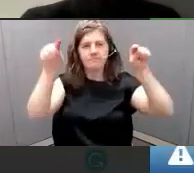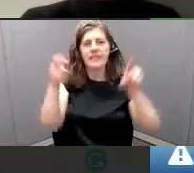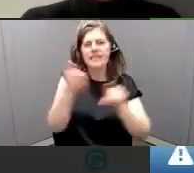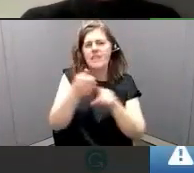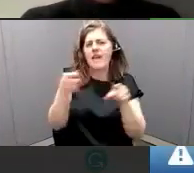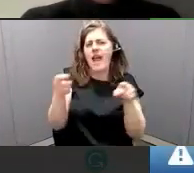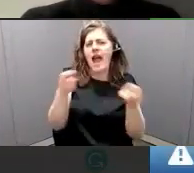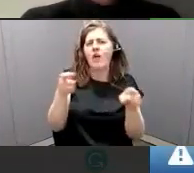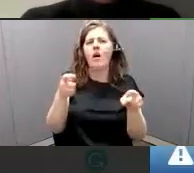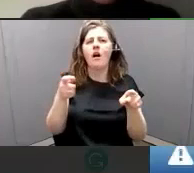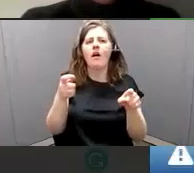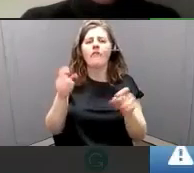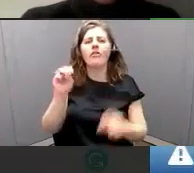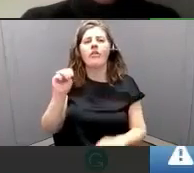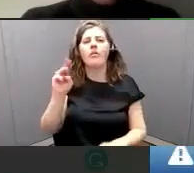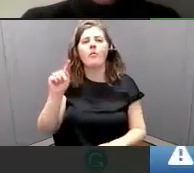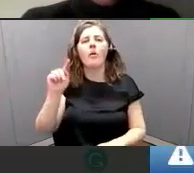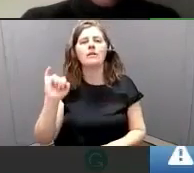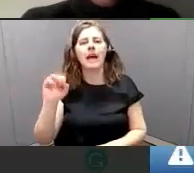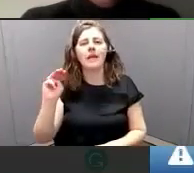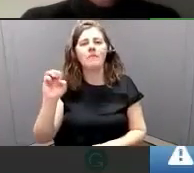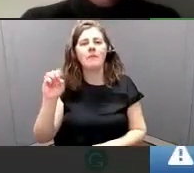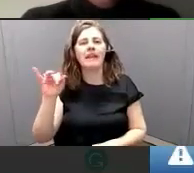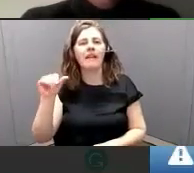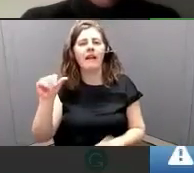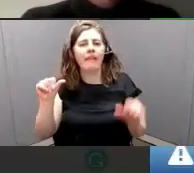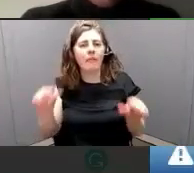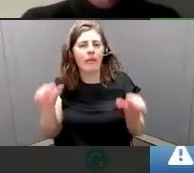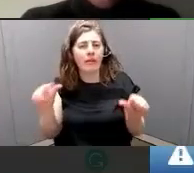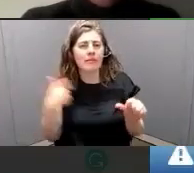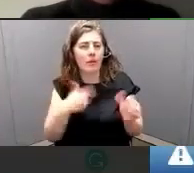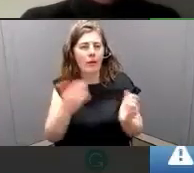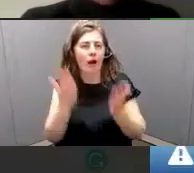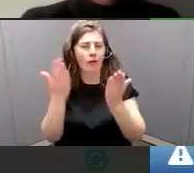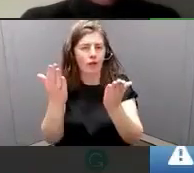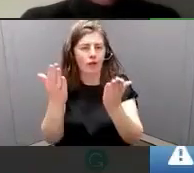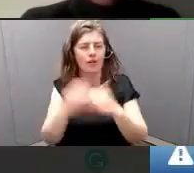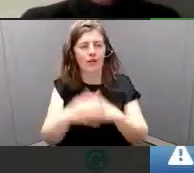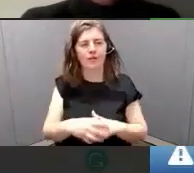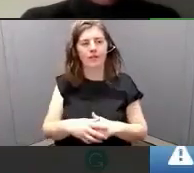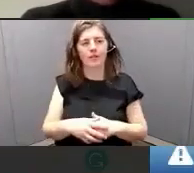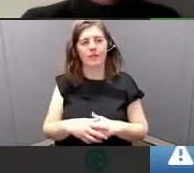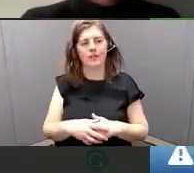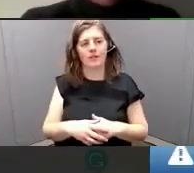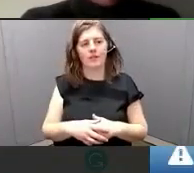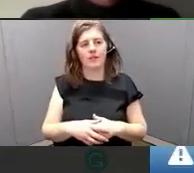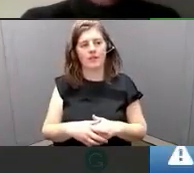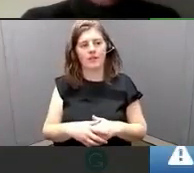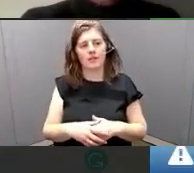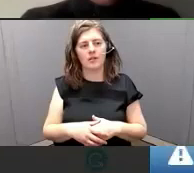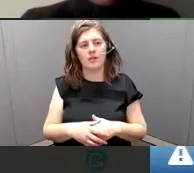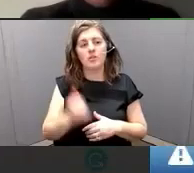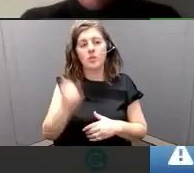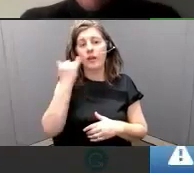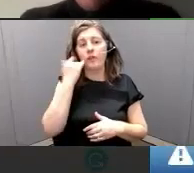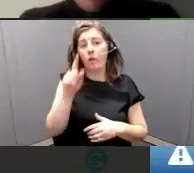all of the multimedia capabilities that we can offer you. So place your cursor